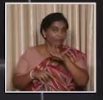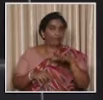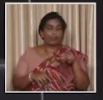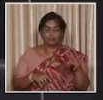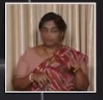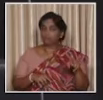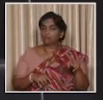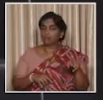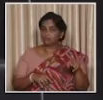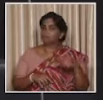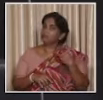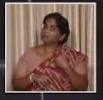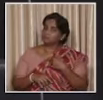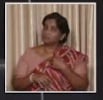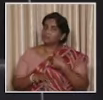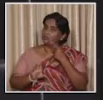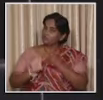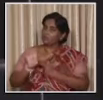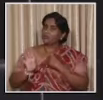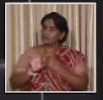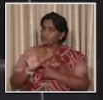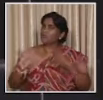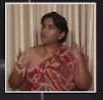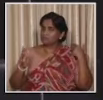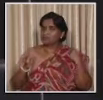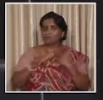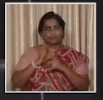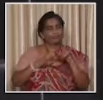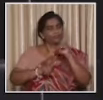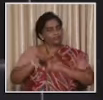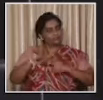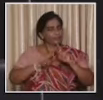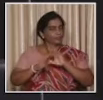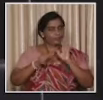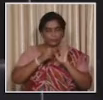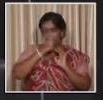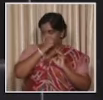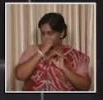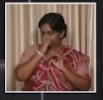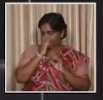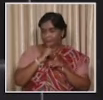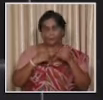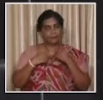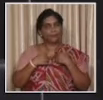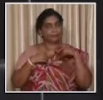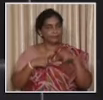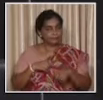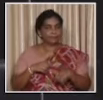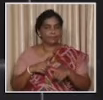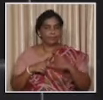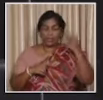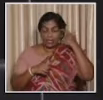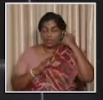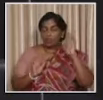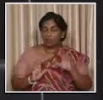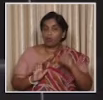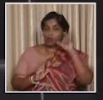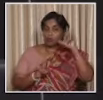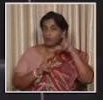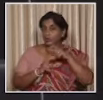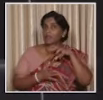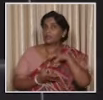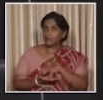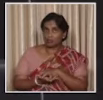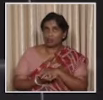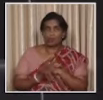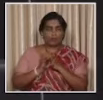several years now, but has still not been finalized. Because we have to concentrate on them. But Colombo district is in a serious